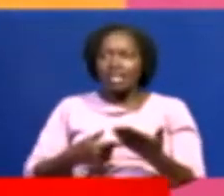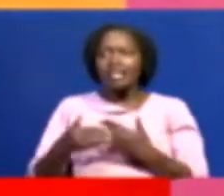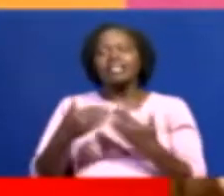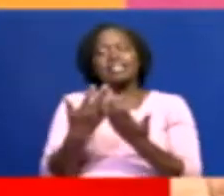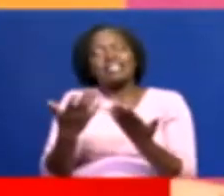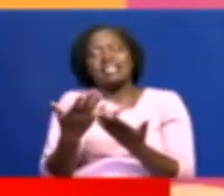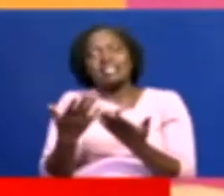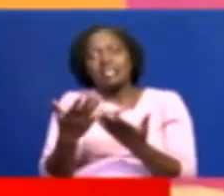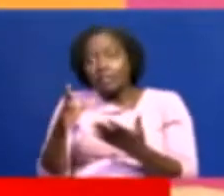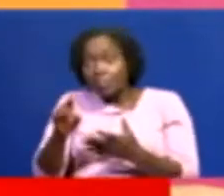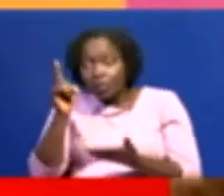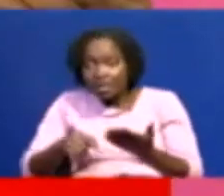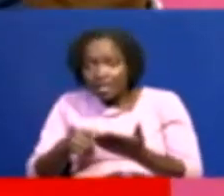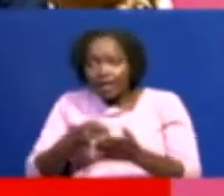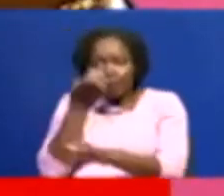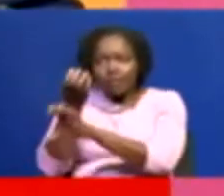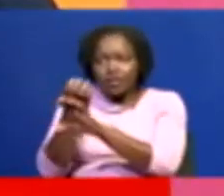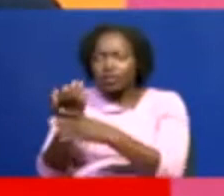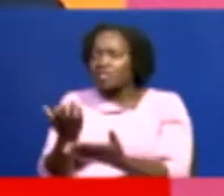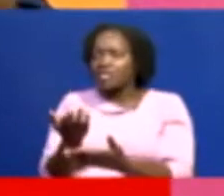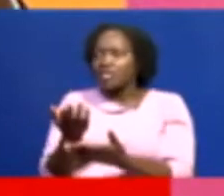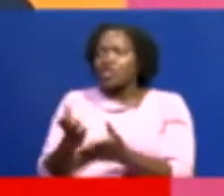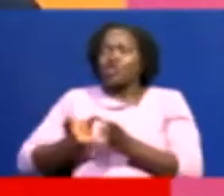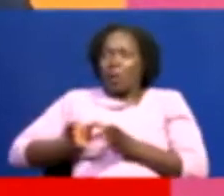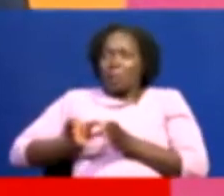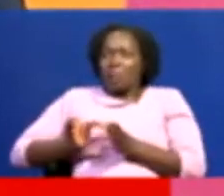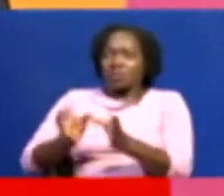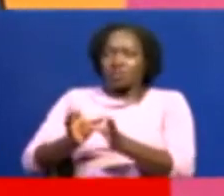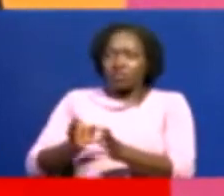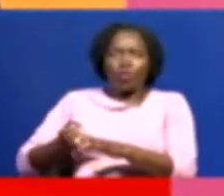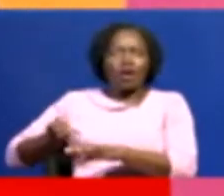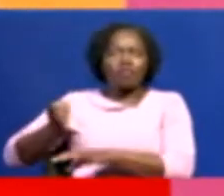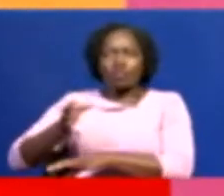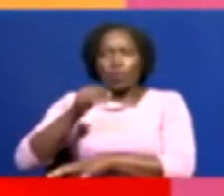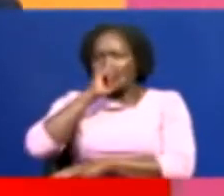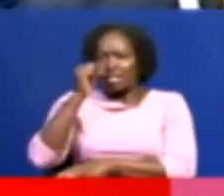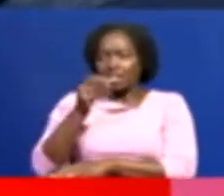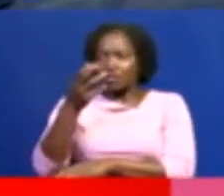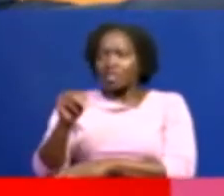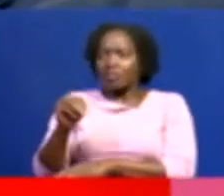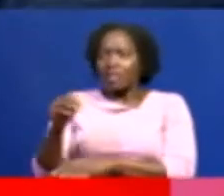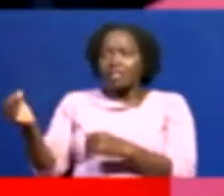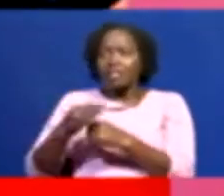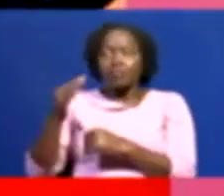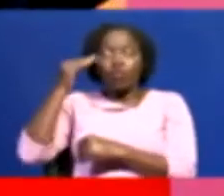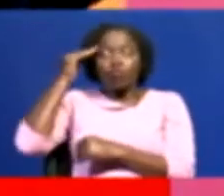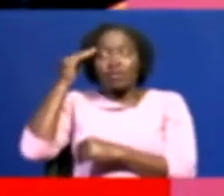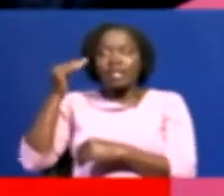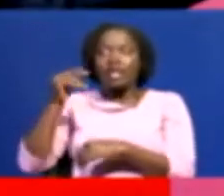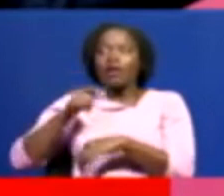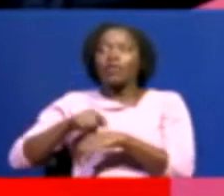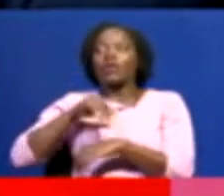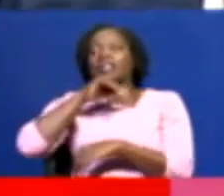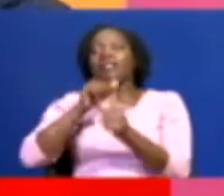nearest thing they run to? It's the stones, because you're pushing them, you're throwing tear gas at them. We saw what happened in the slums of Madare when Raila